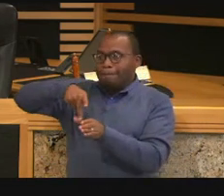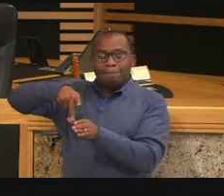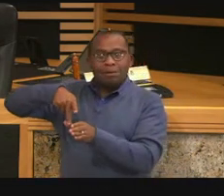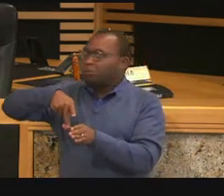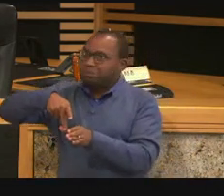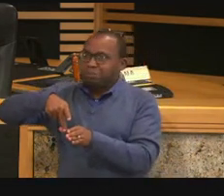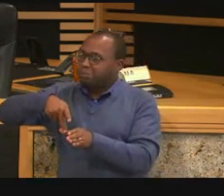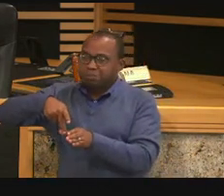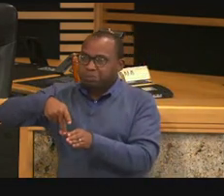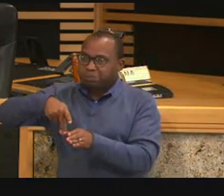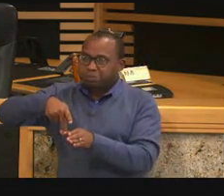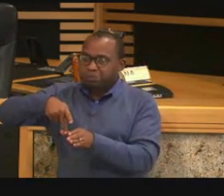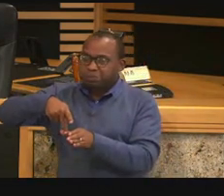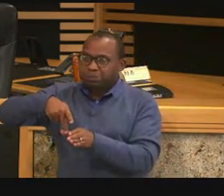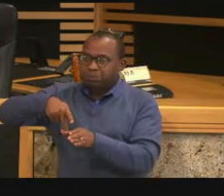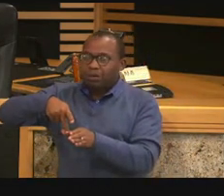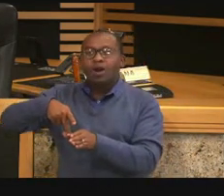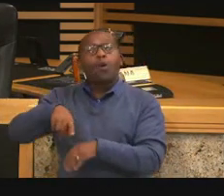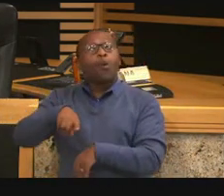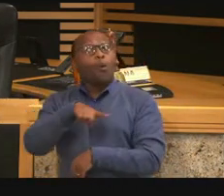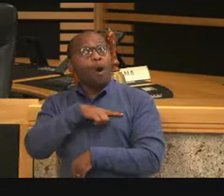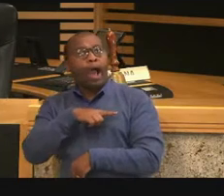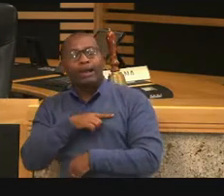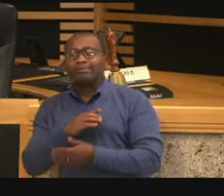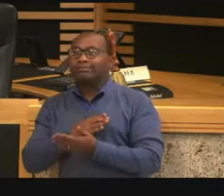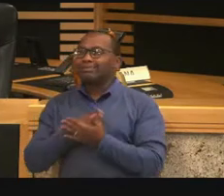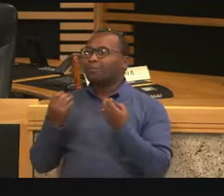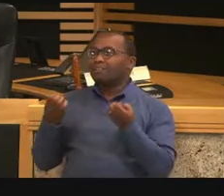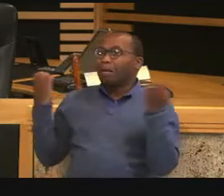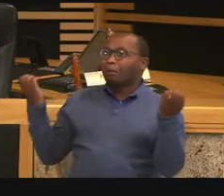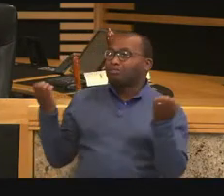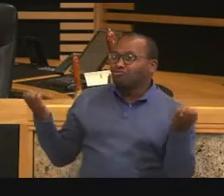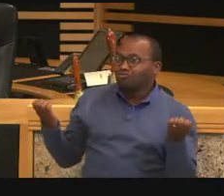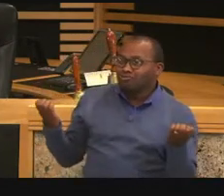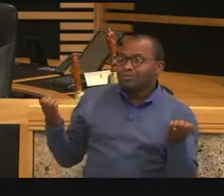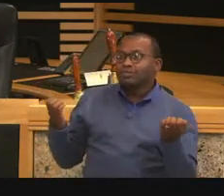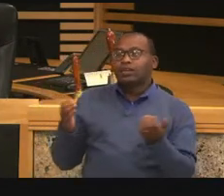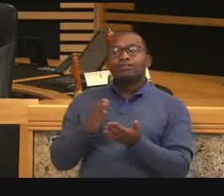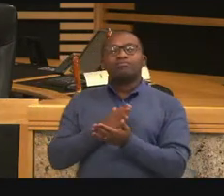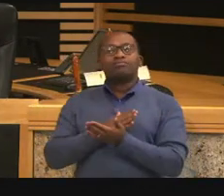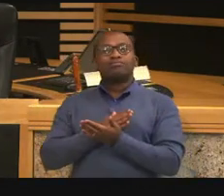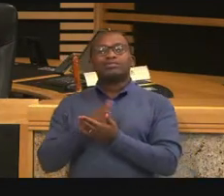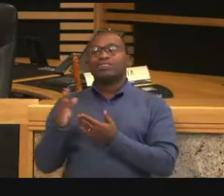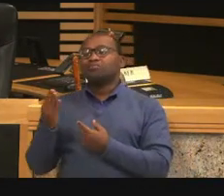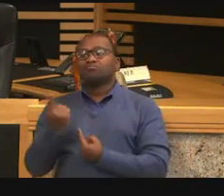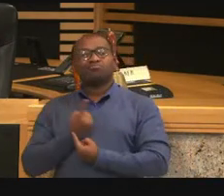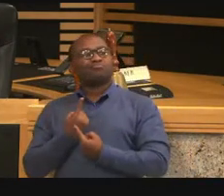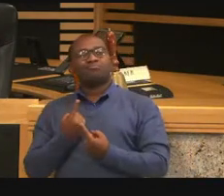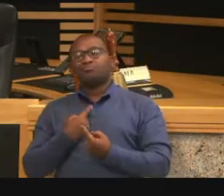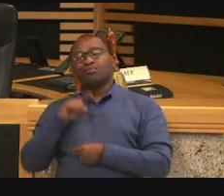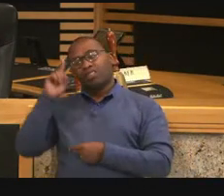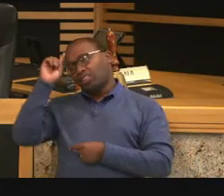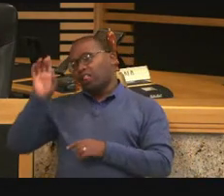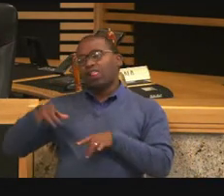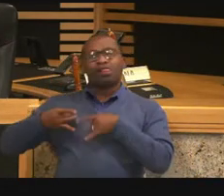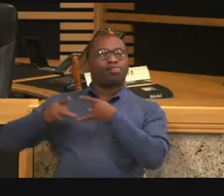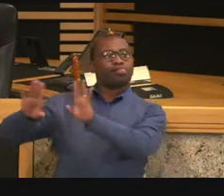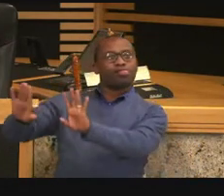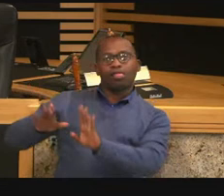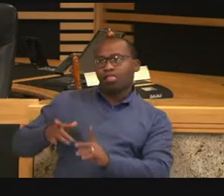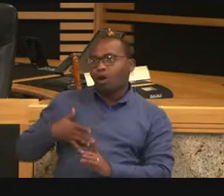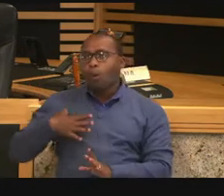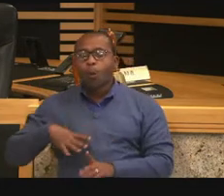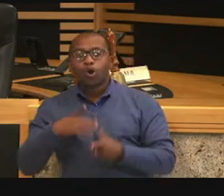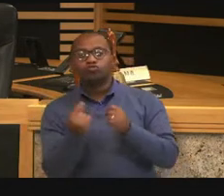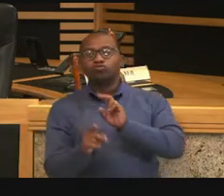because of maybe some emergencies, but some have deliberately decided to focus on other things, whilst the